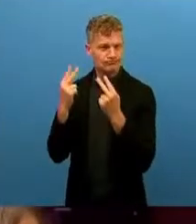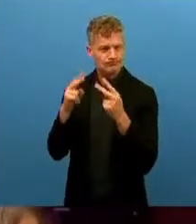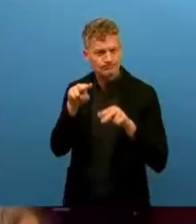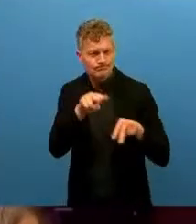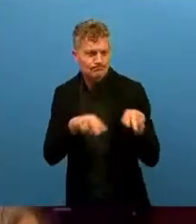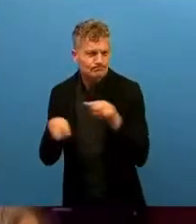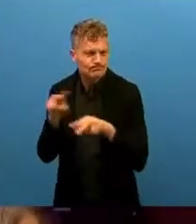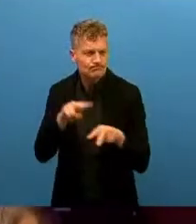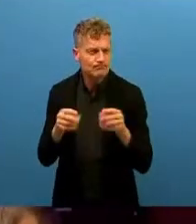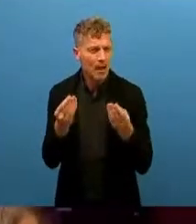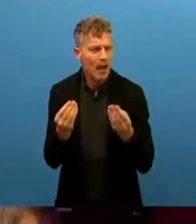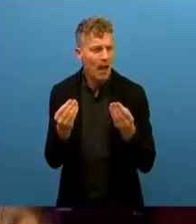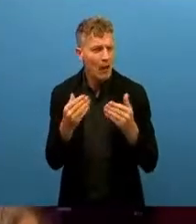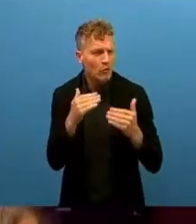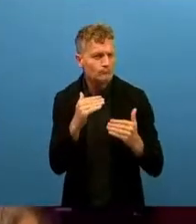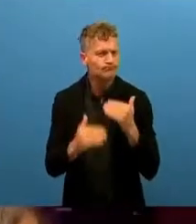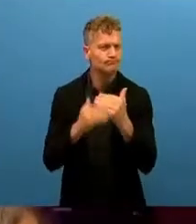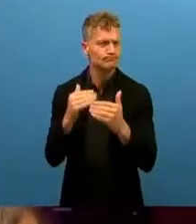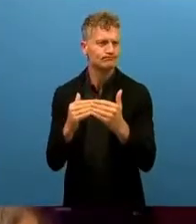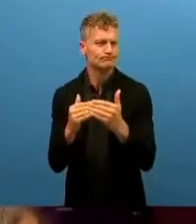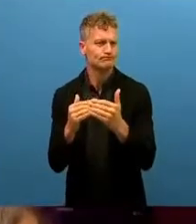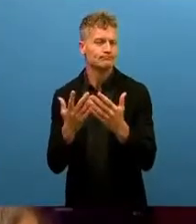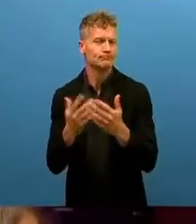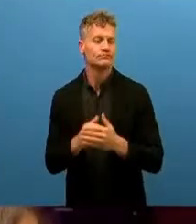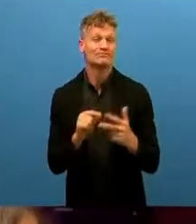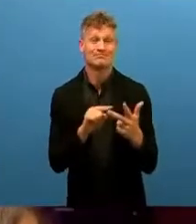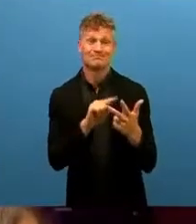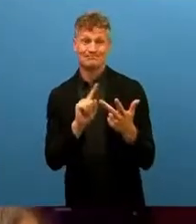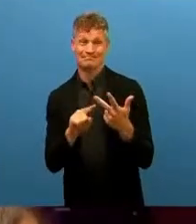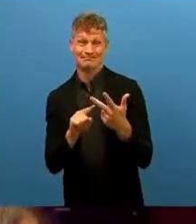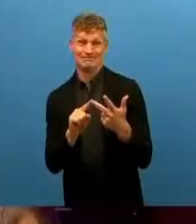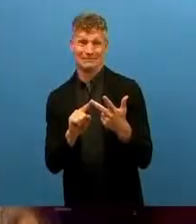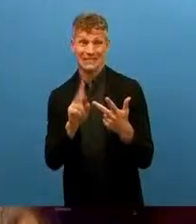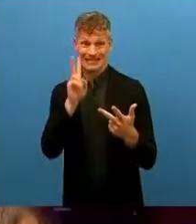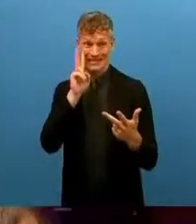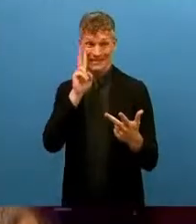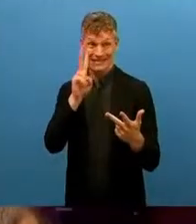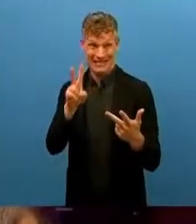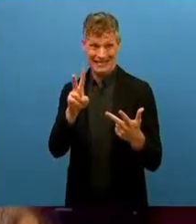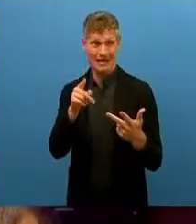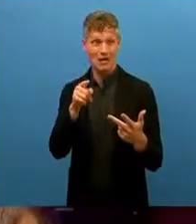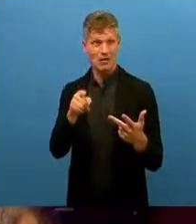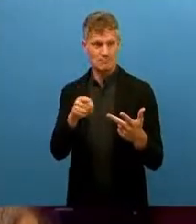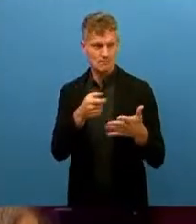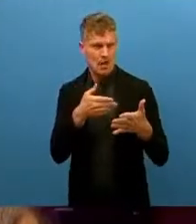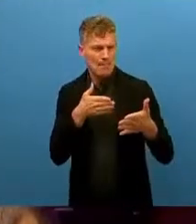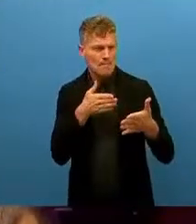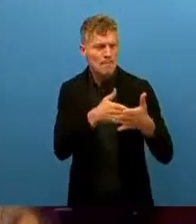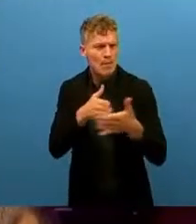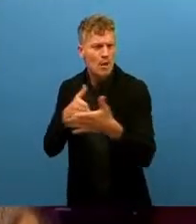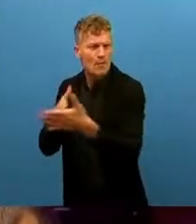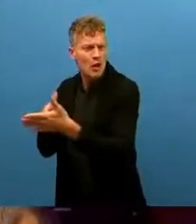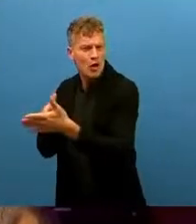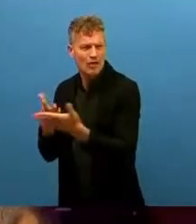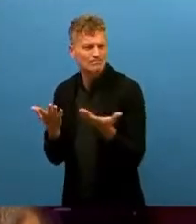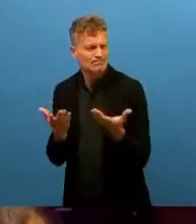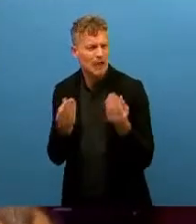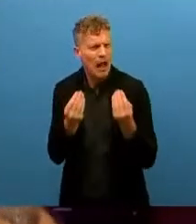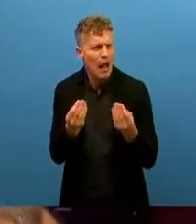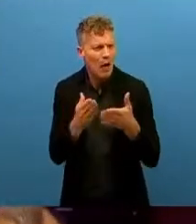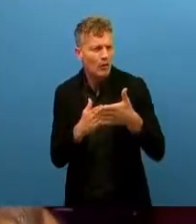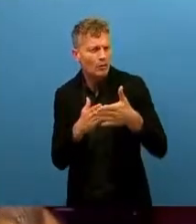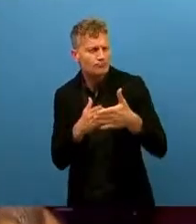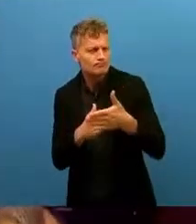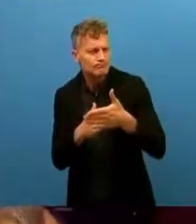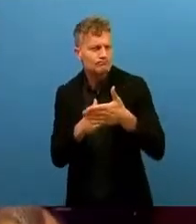concrete actions to overcome barriers and establish effective participation